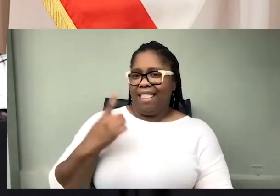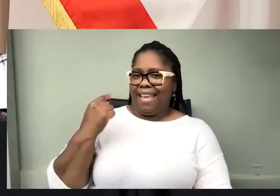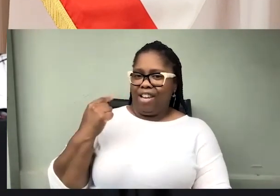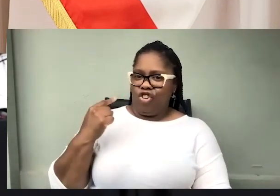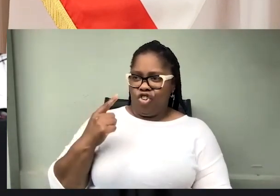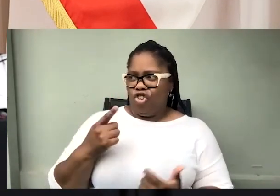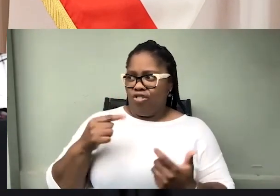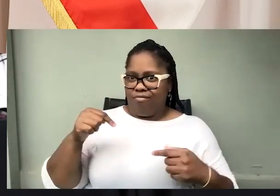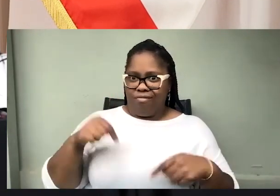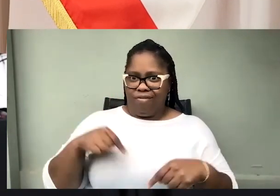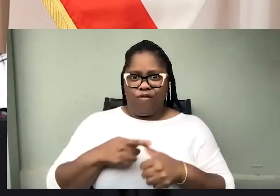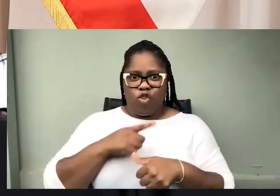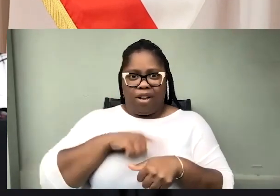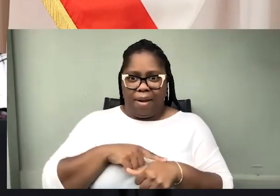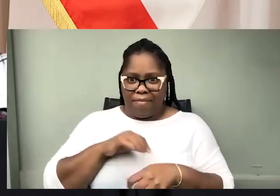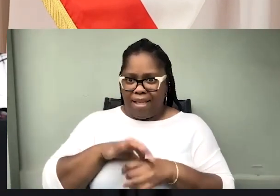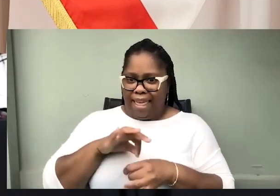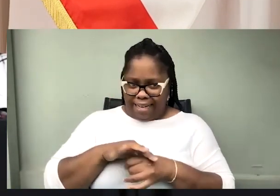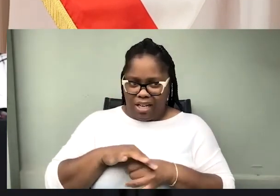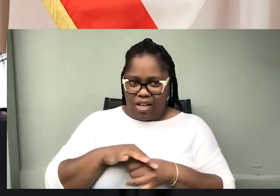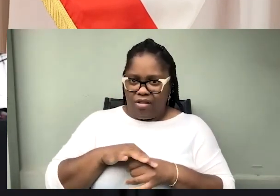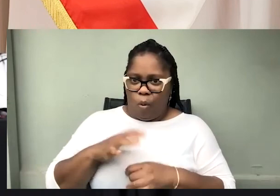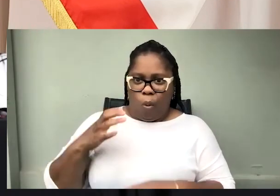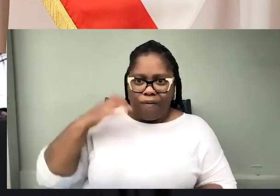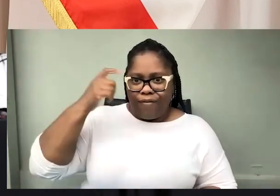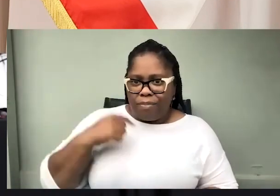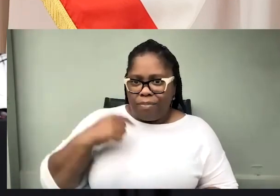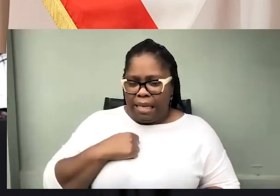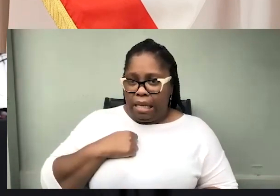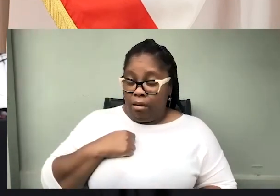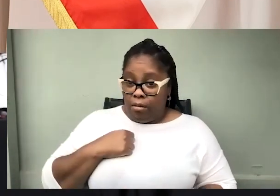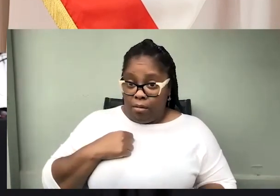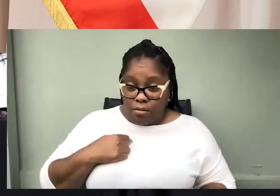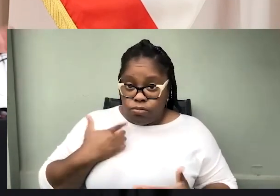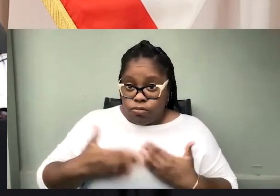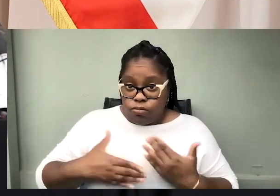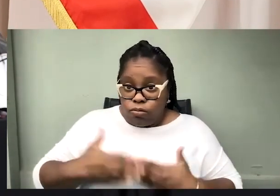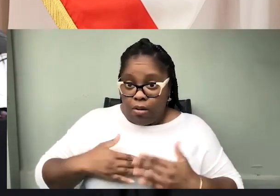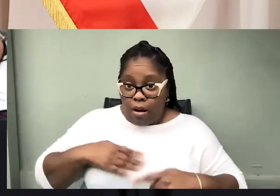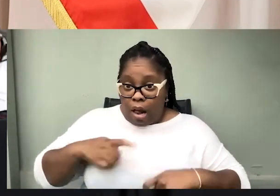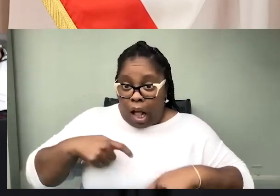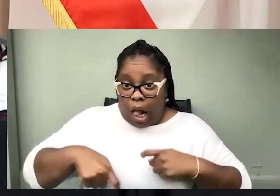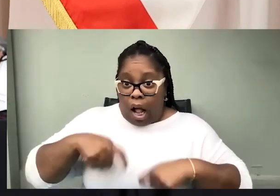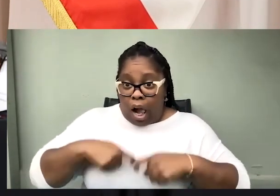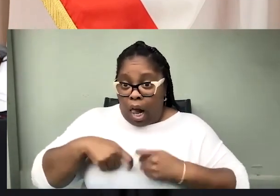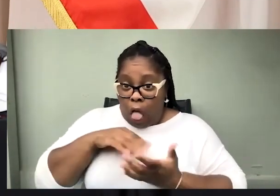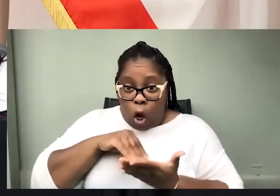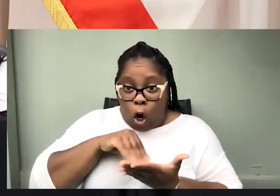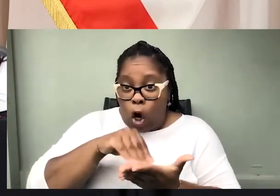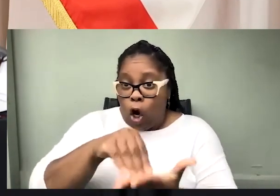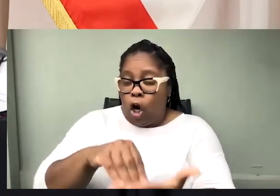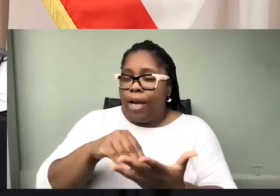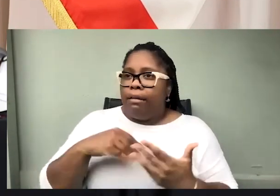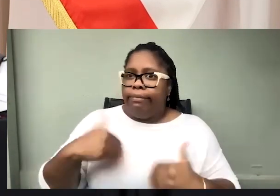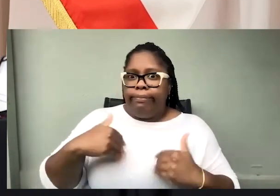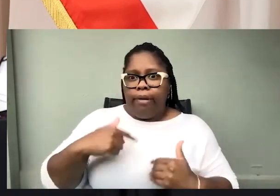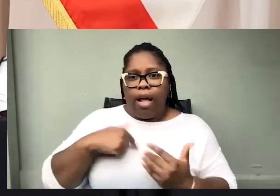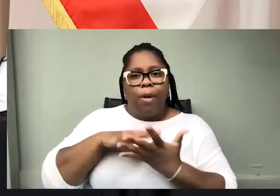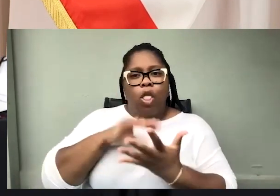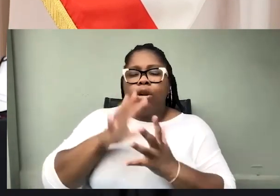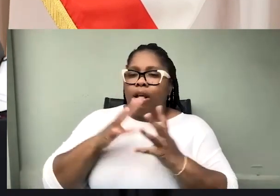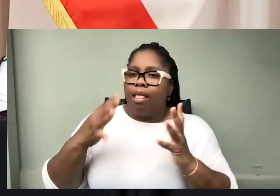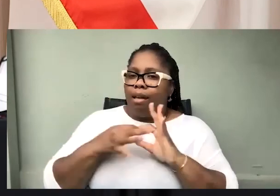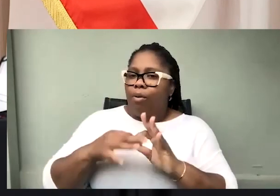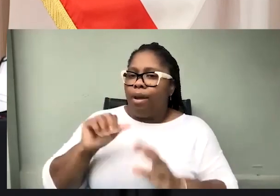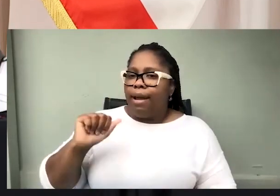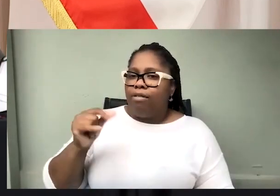elected office. It's a steep learning curve, and I'll be honest with you, I'm learning a lot of these issues around aging. I start